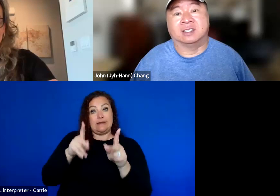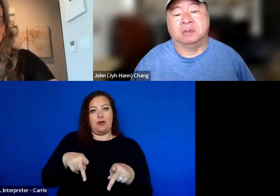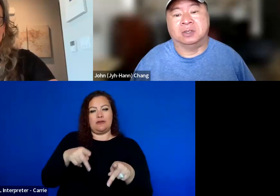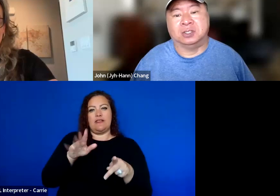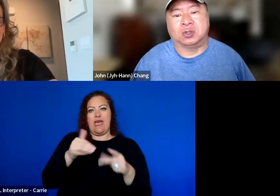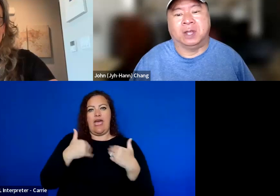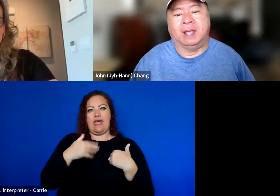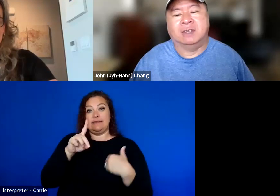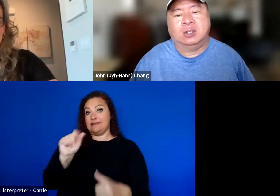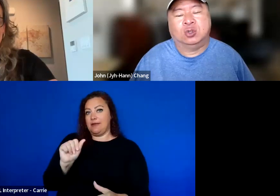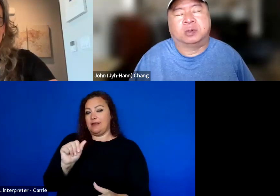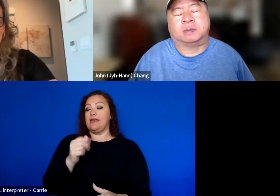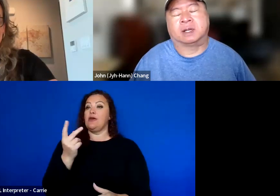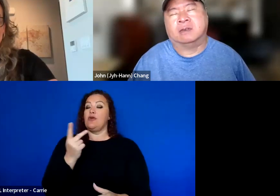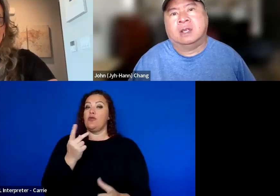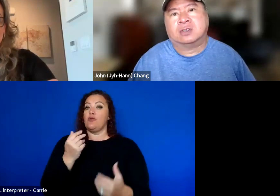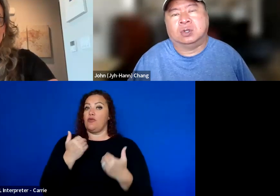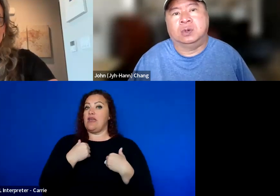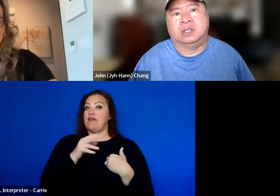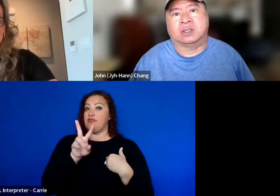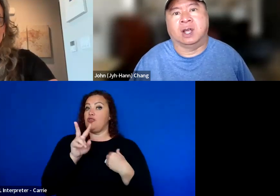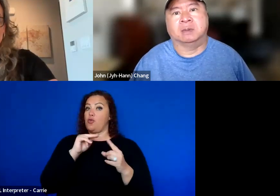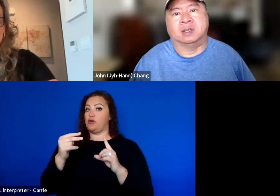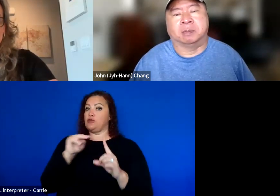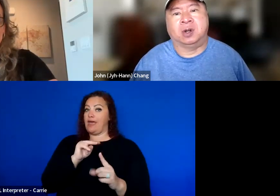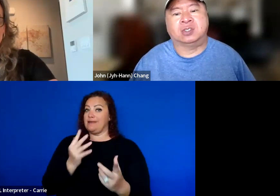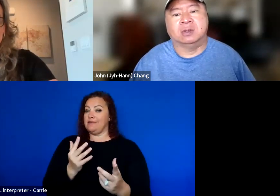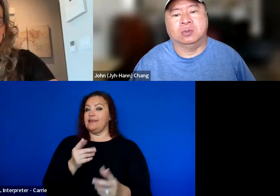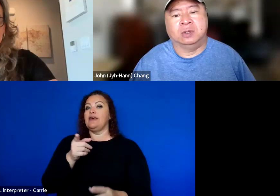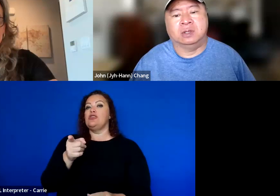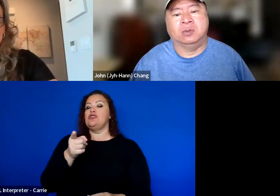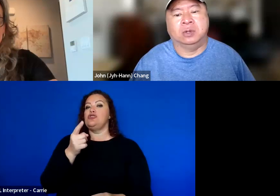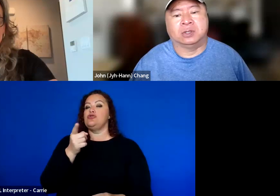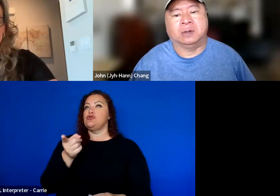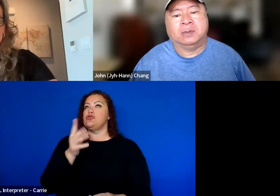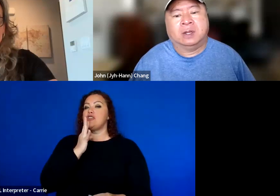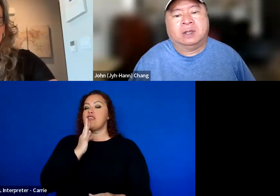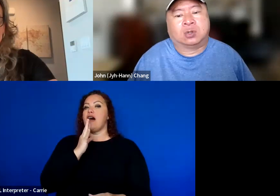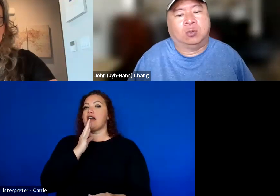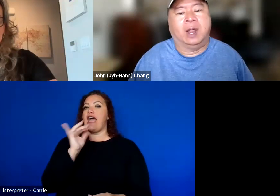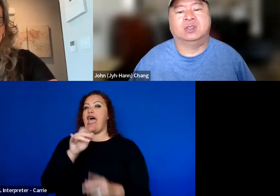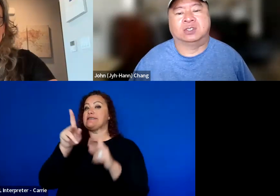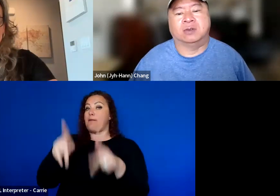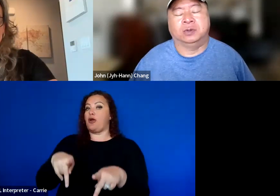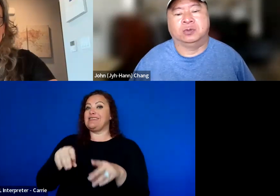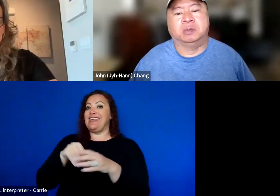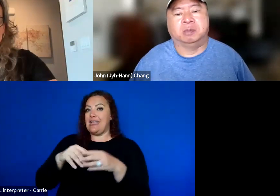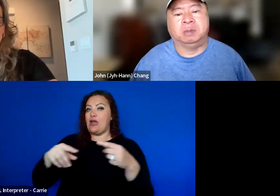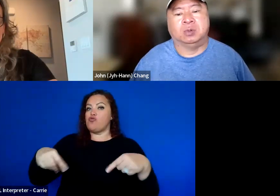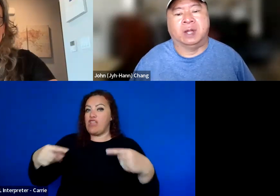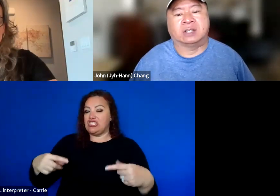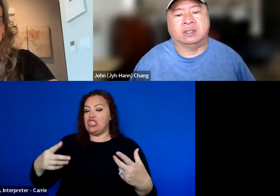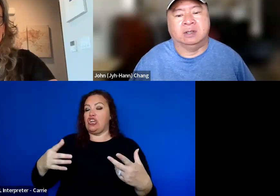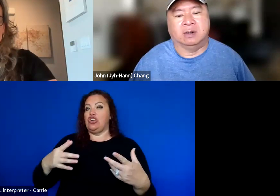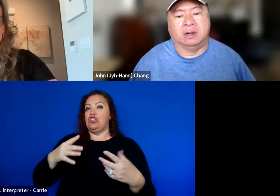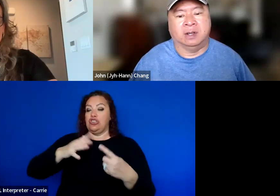has a disability. So we have two perspectives. So you're just talking about, as a person within a wheelchair, surround yourself with a group of